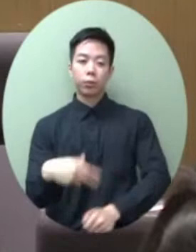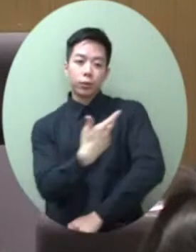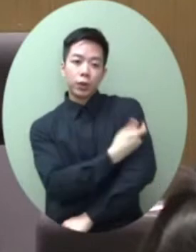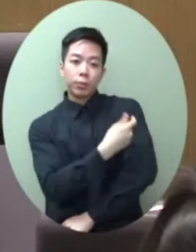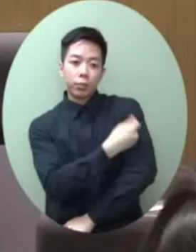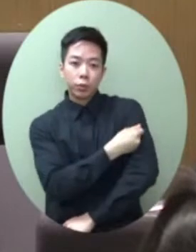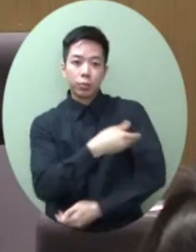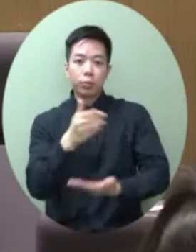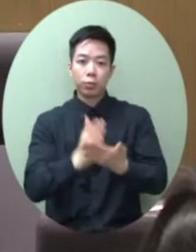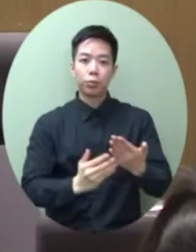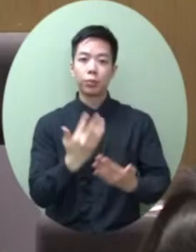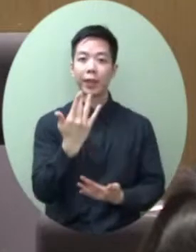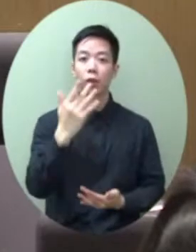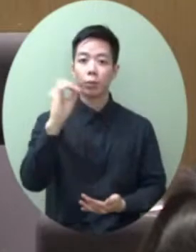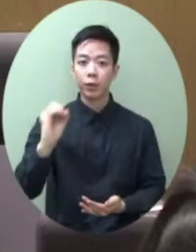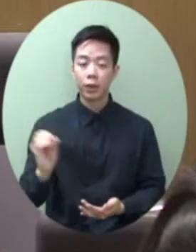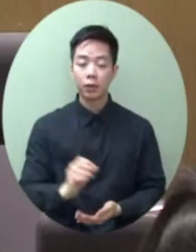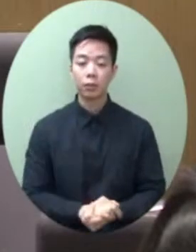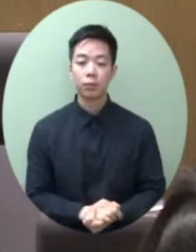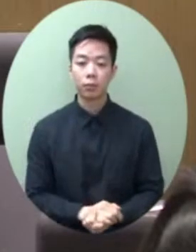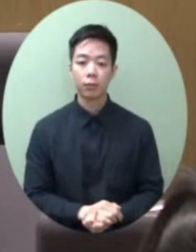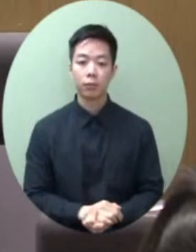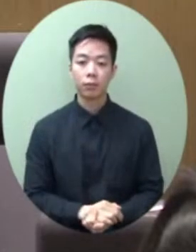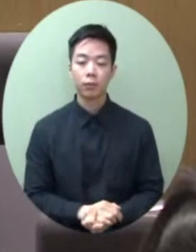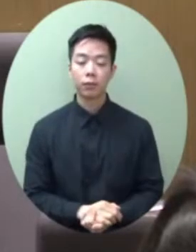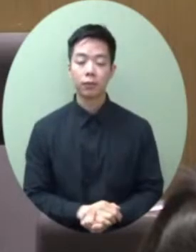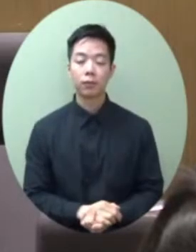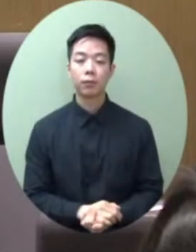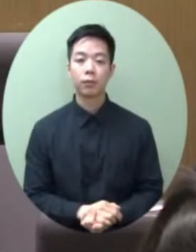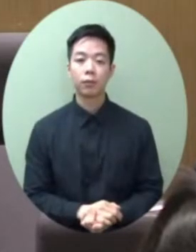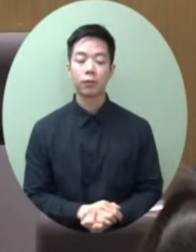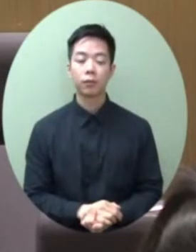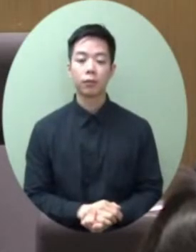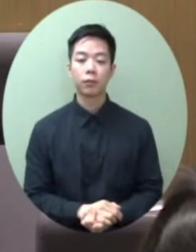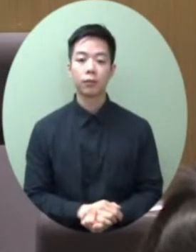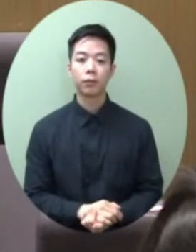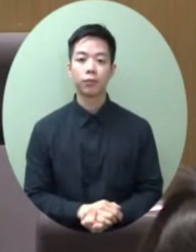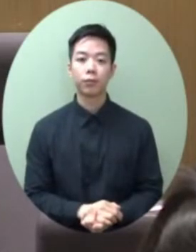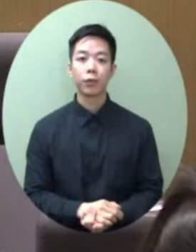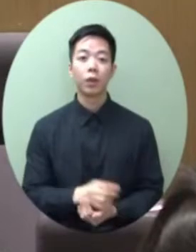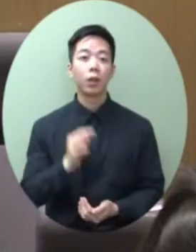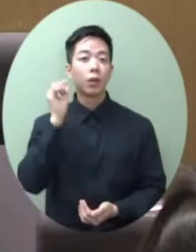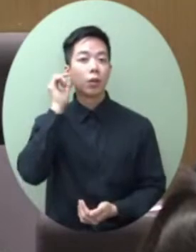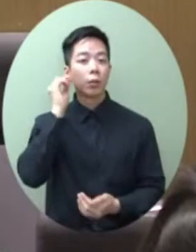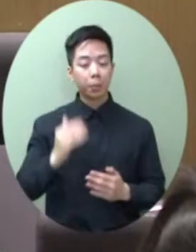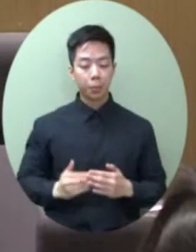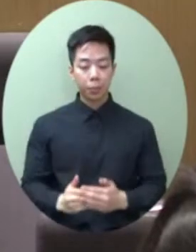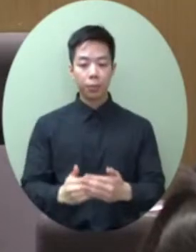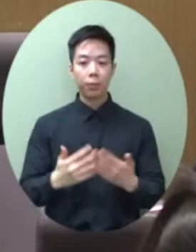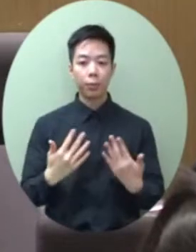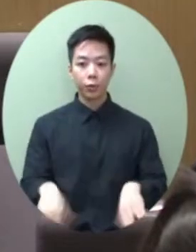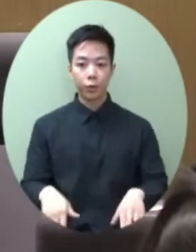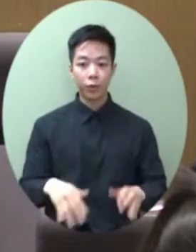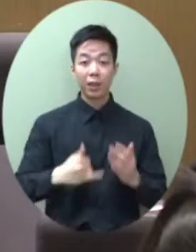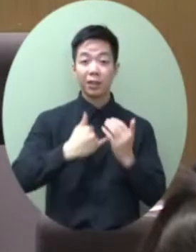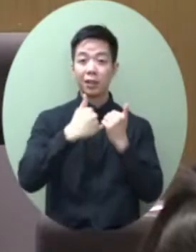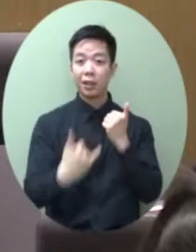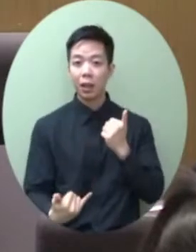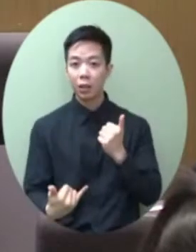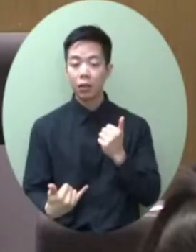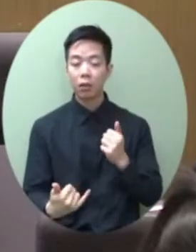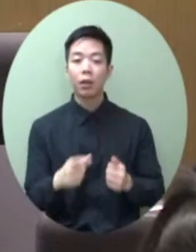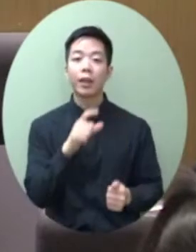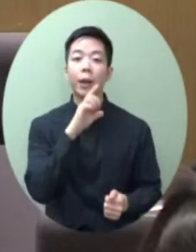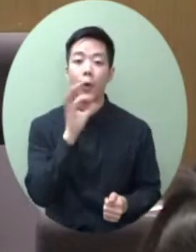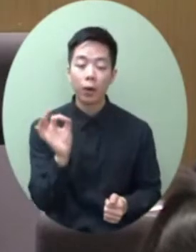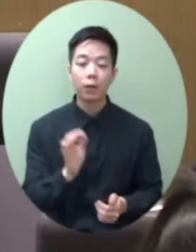also the vaccination rate of pregnant women, would you have that? And have there been pregnant women who are infected and who also have